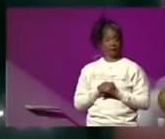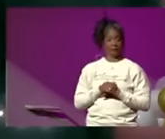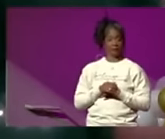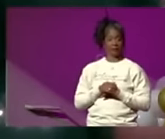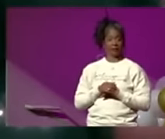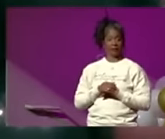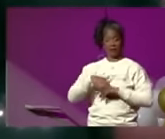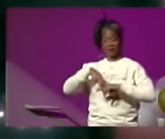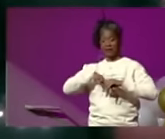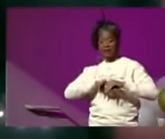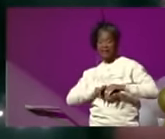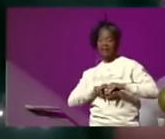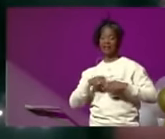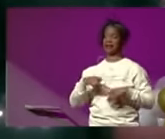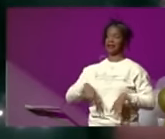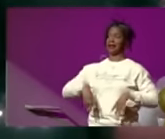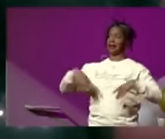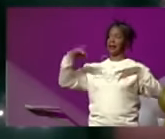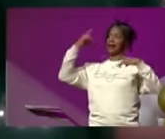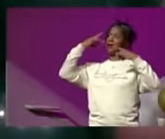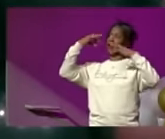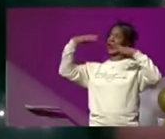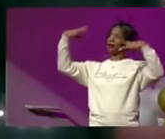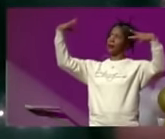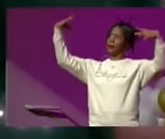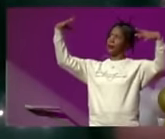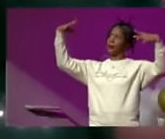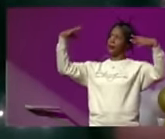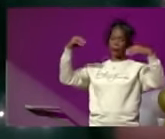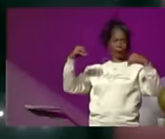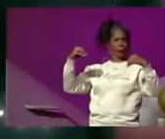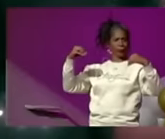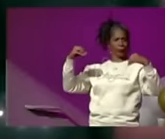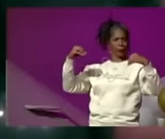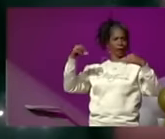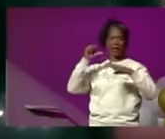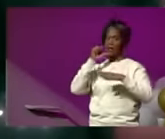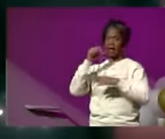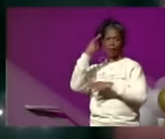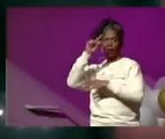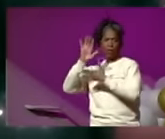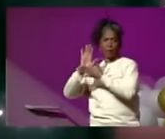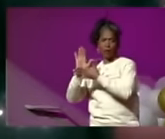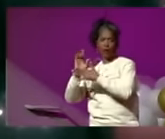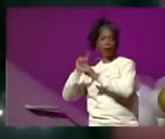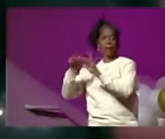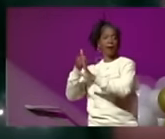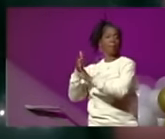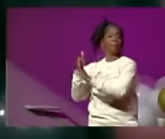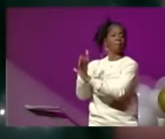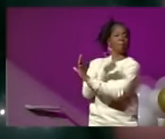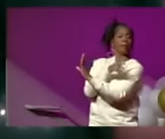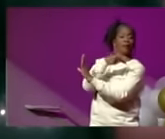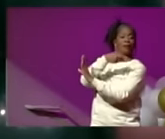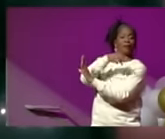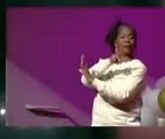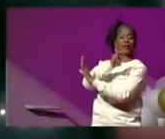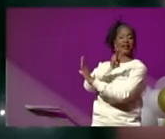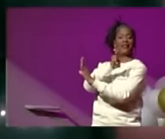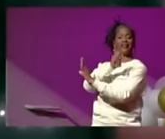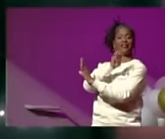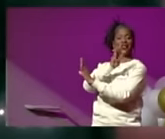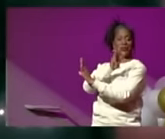go out. Lights go out, not for the main feature, but for the previews.